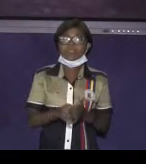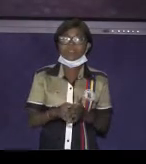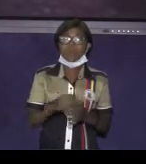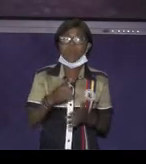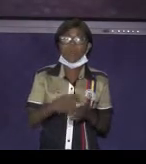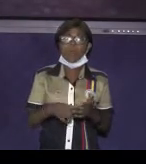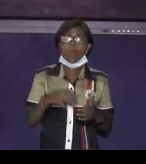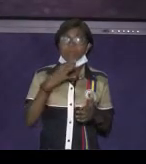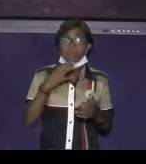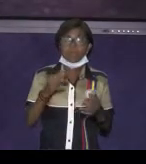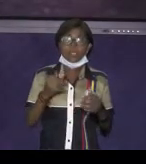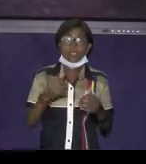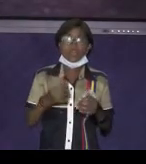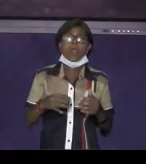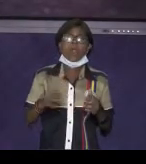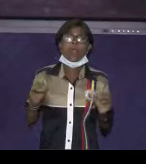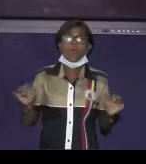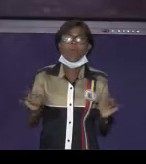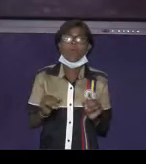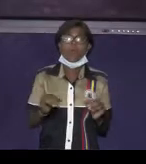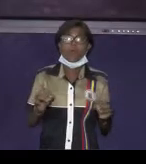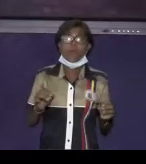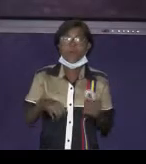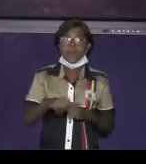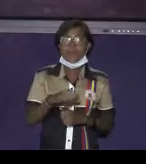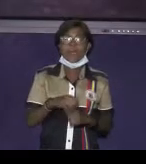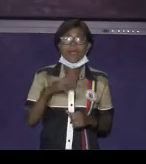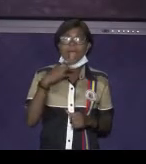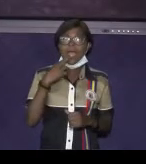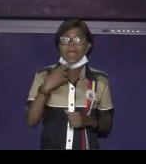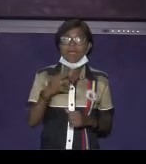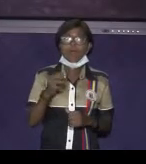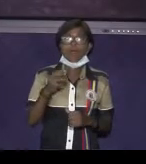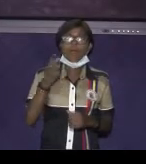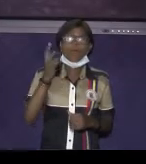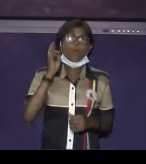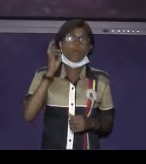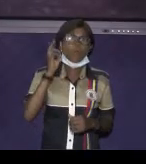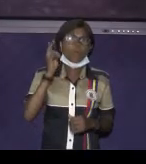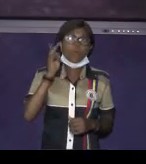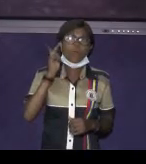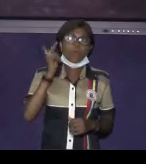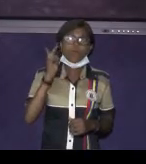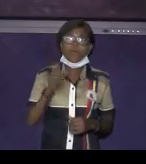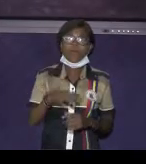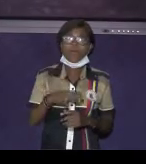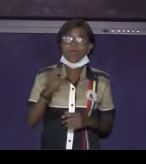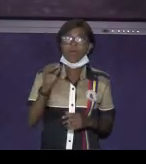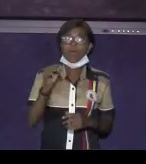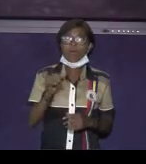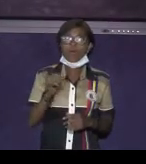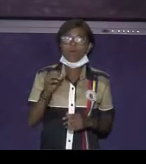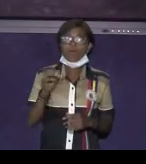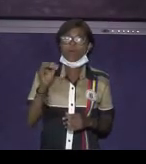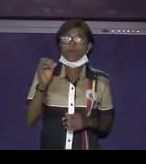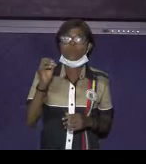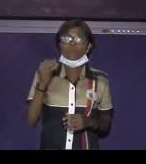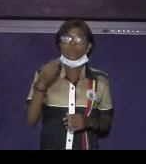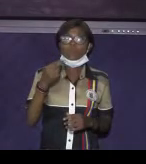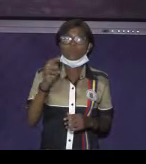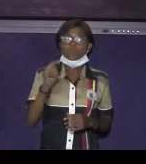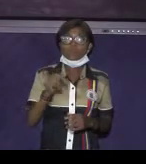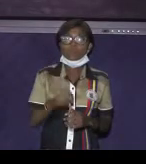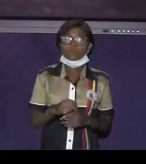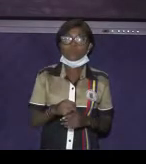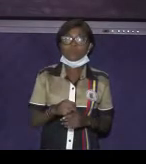Then what are the common areas where we can get all this? Kwara, Oyo,